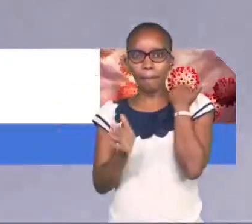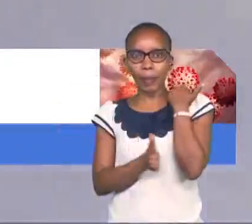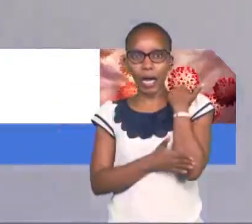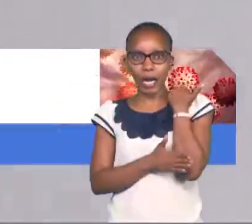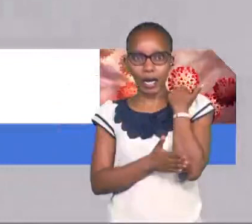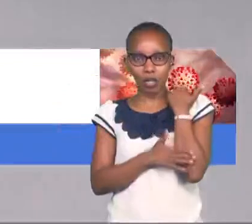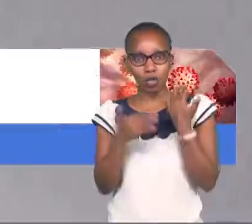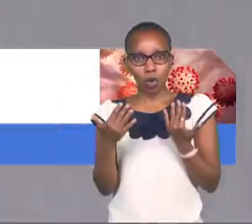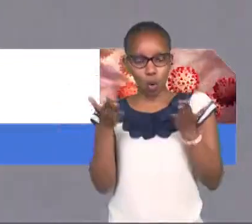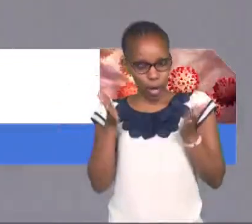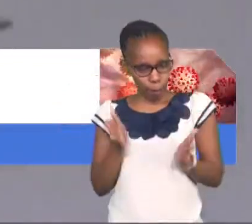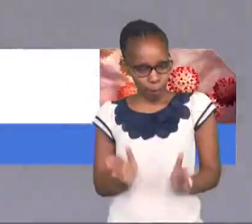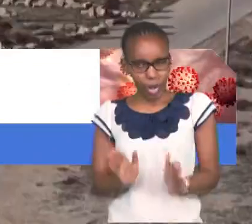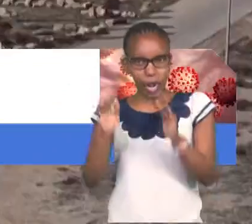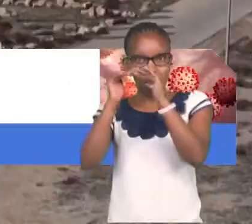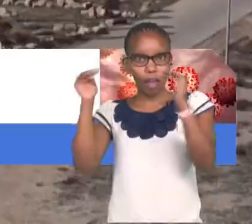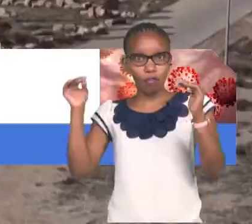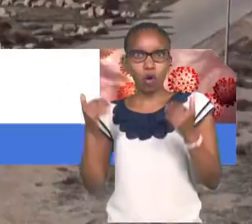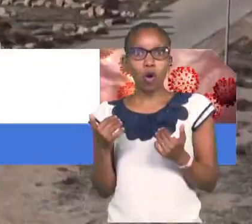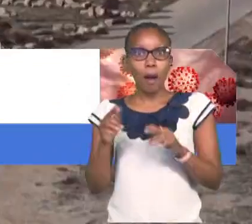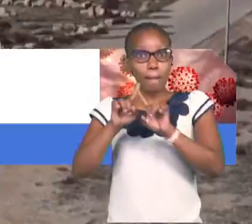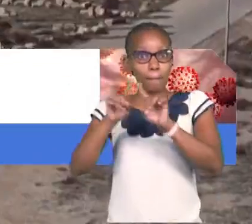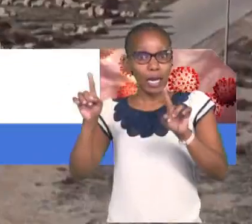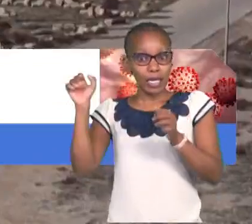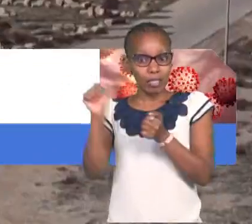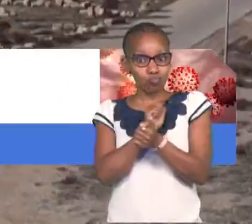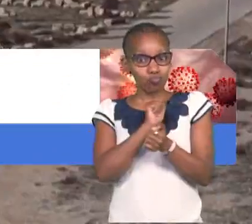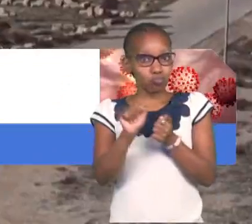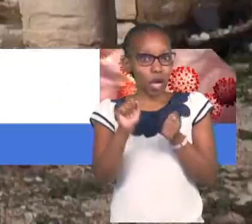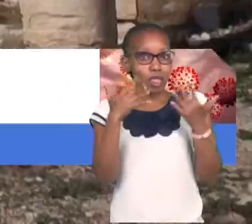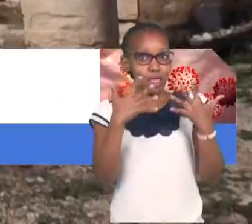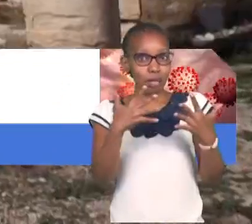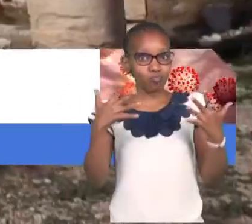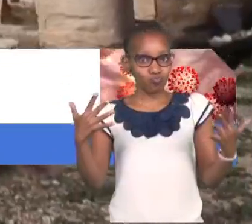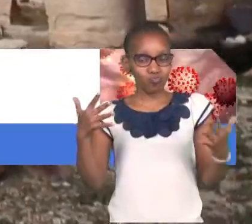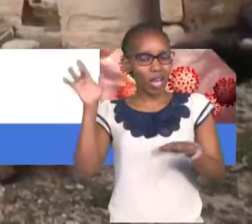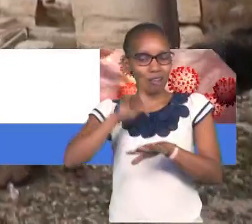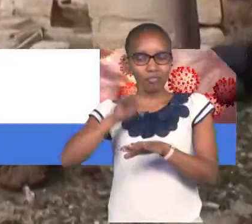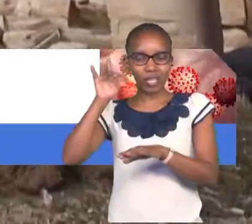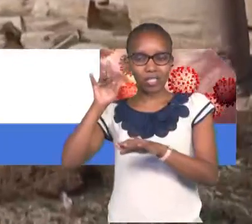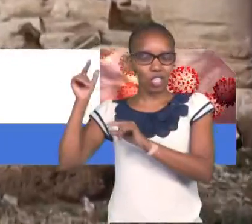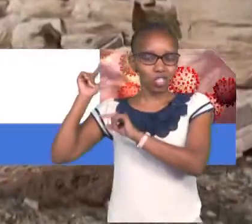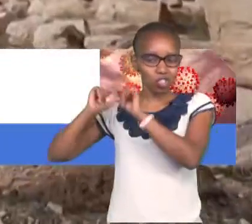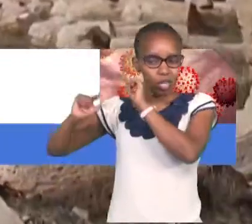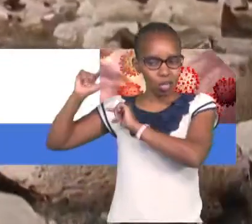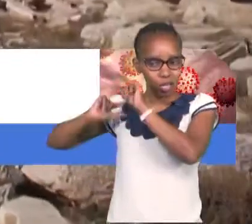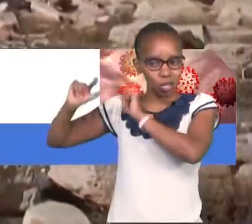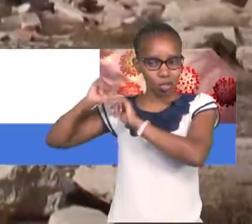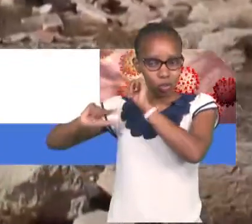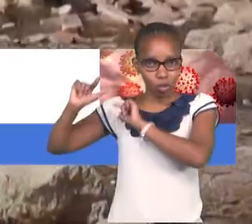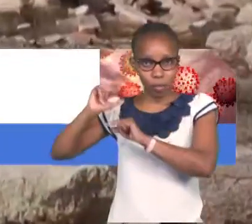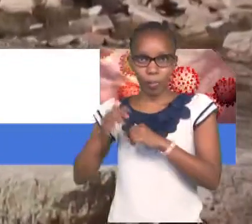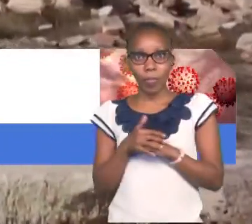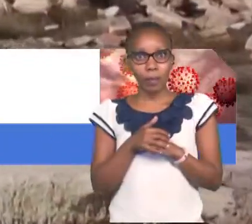on a humanitarian level, but the wanton destruction of heritage was possibly the worst in generations a few years.